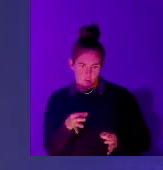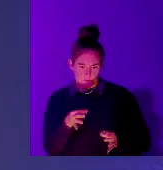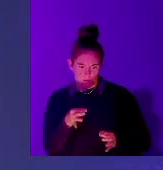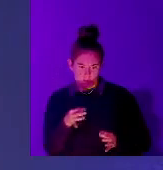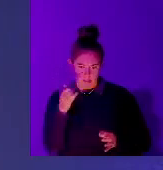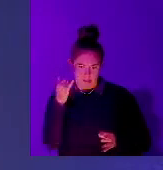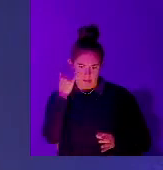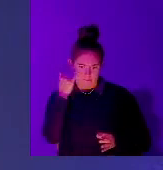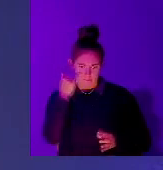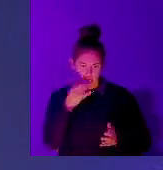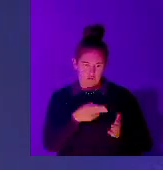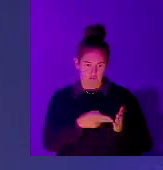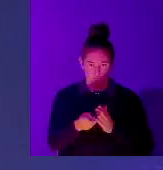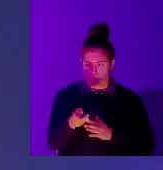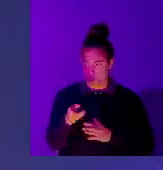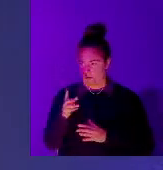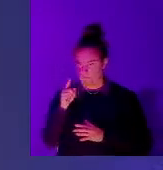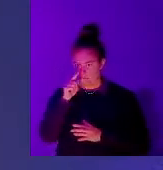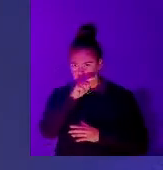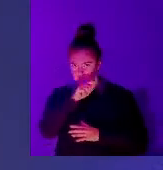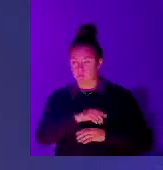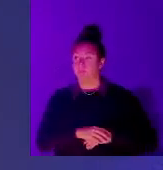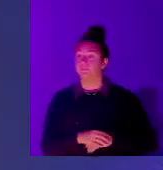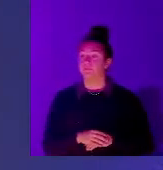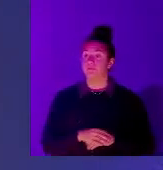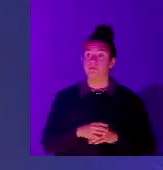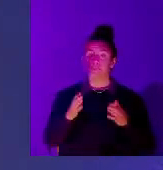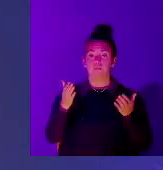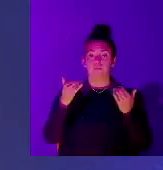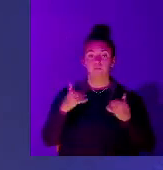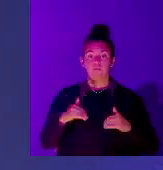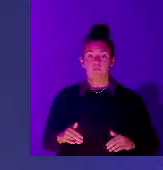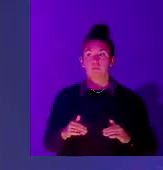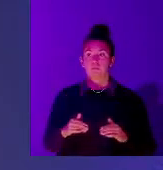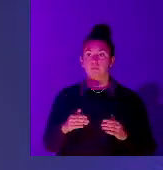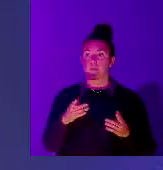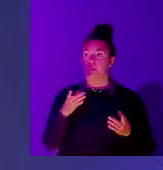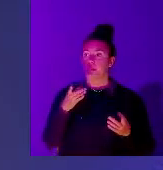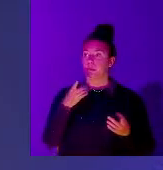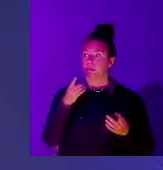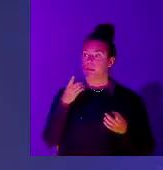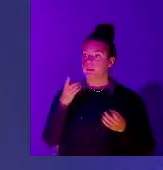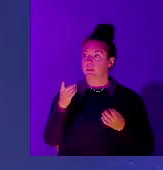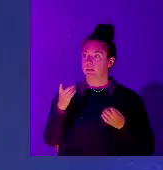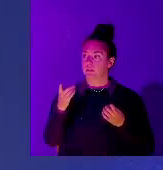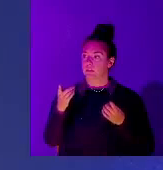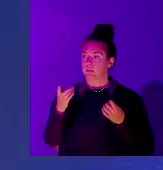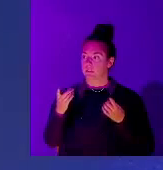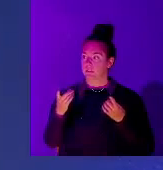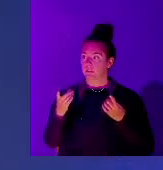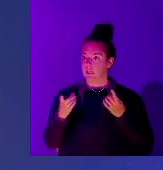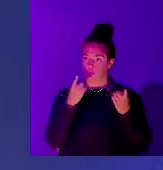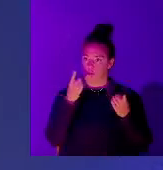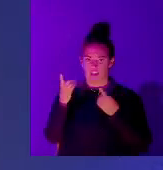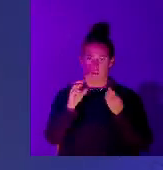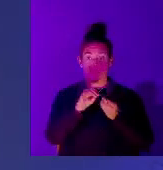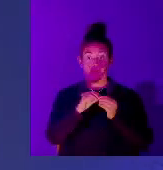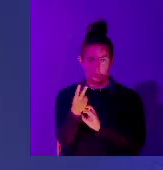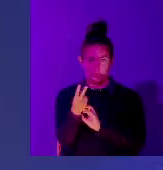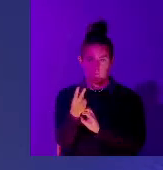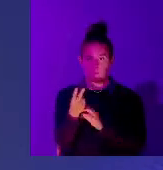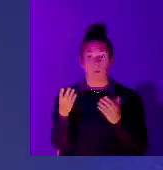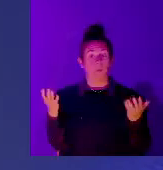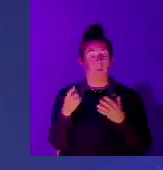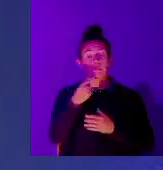Consideration number two. What does it say about Christ? Second critical test of any